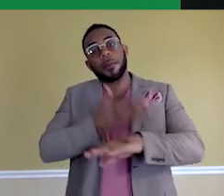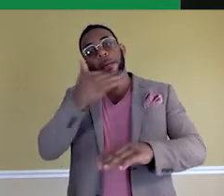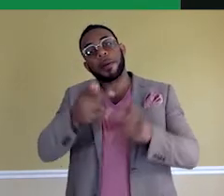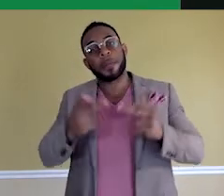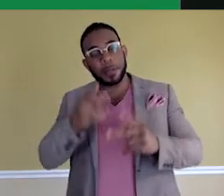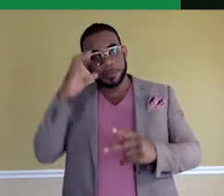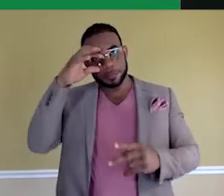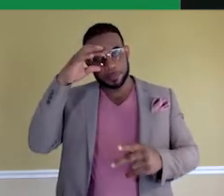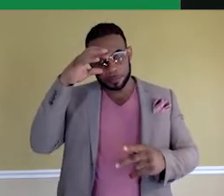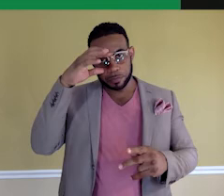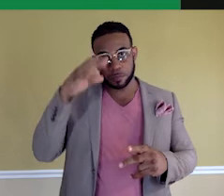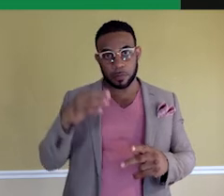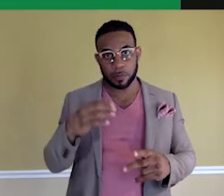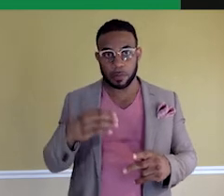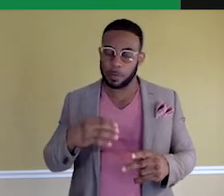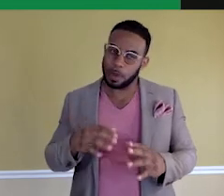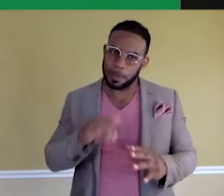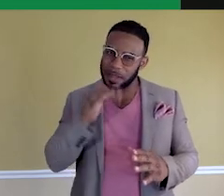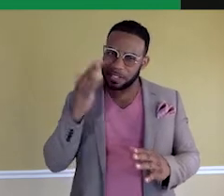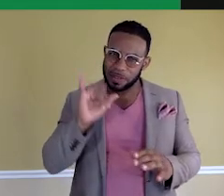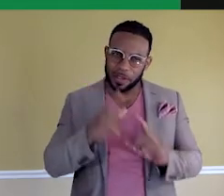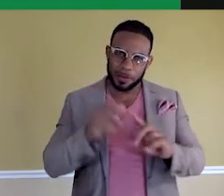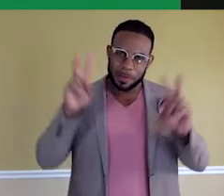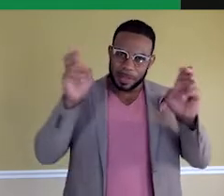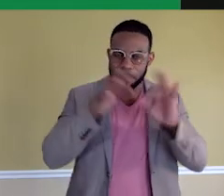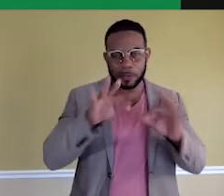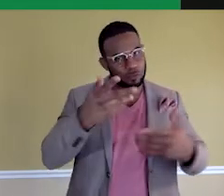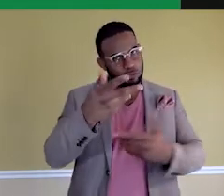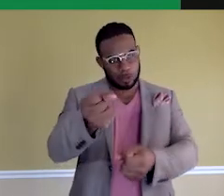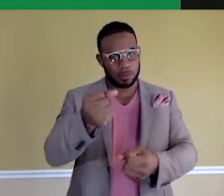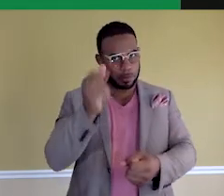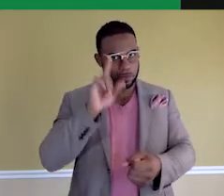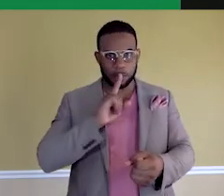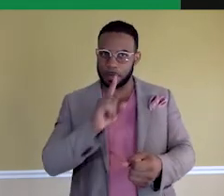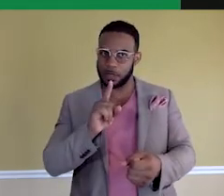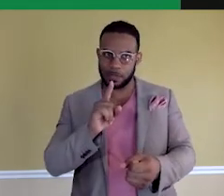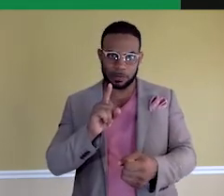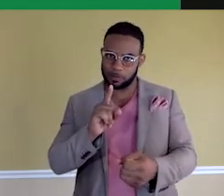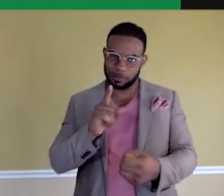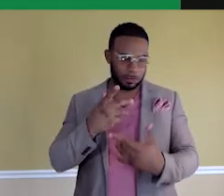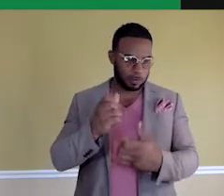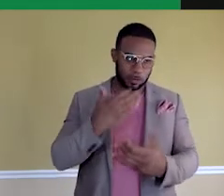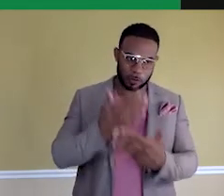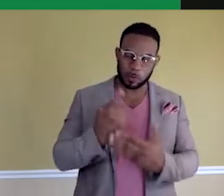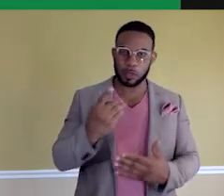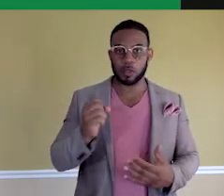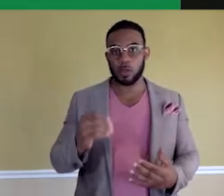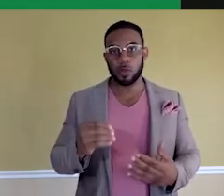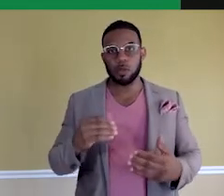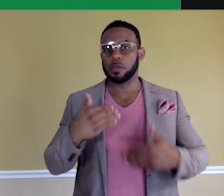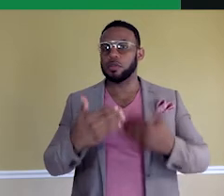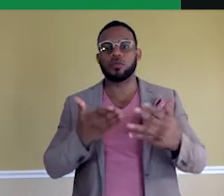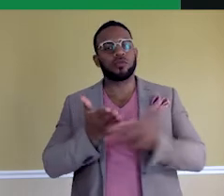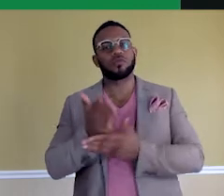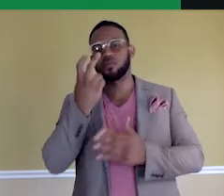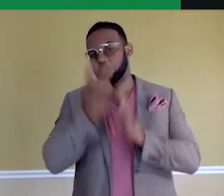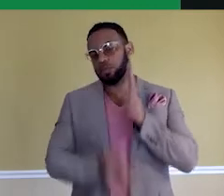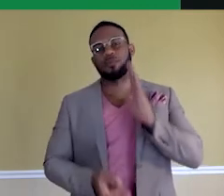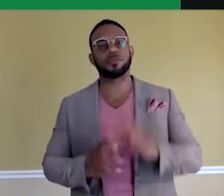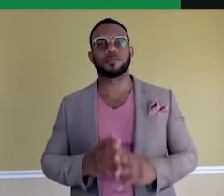place. It might not seem like it from the topic, but trust me, it's going to be an interesting one. So let's just go right into